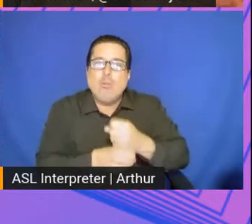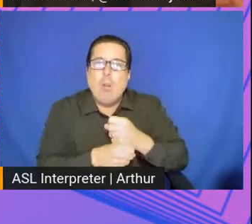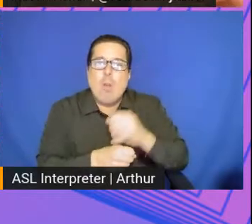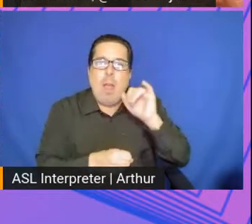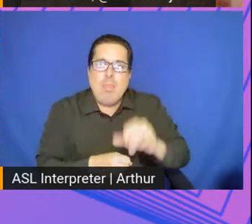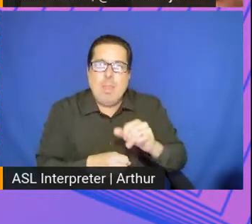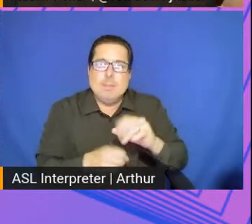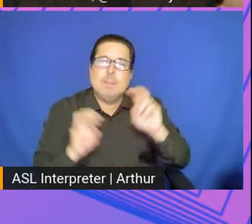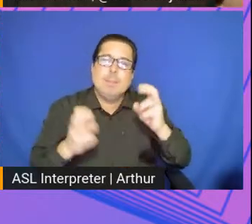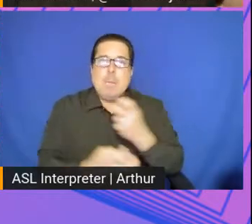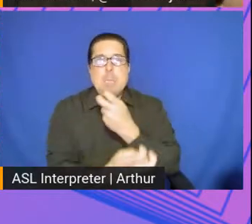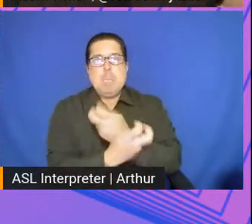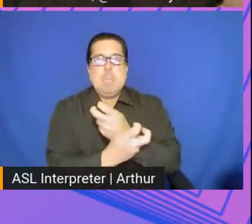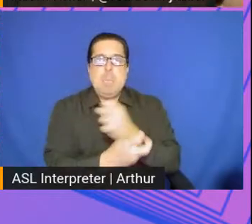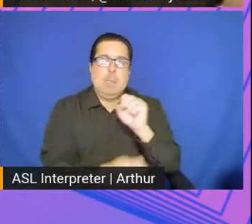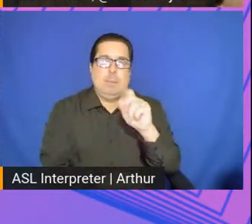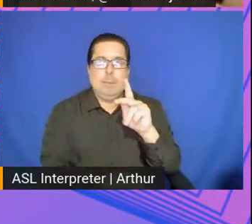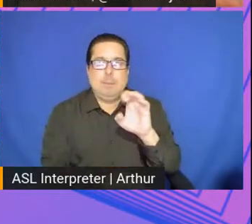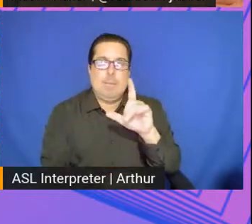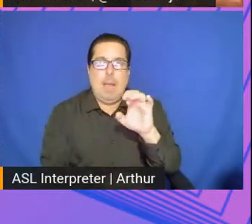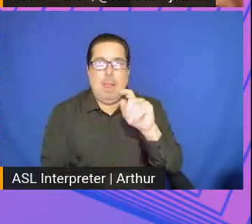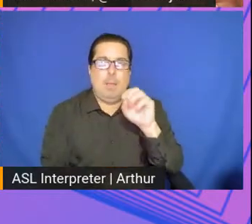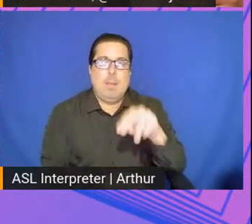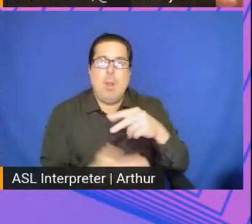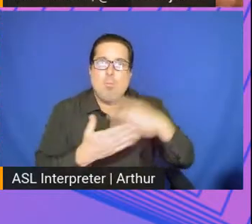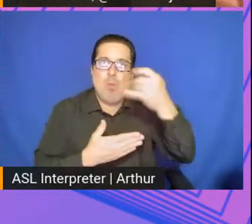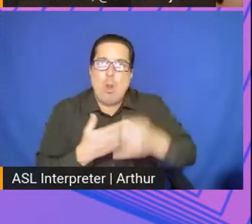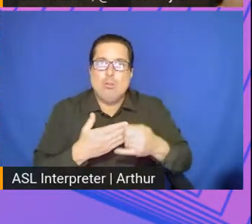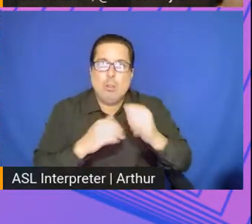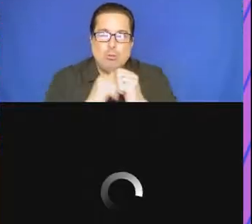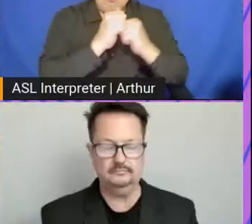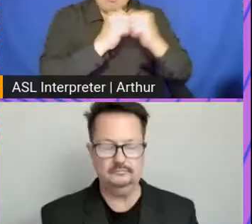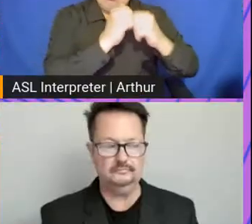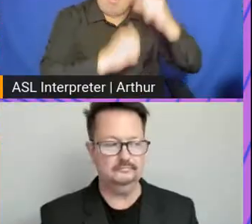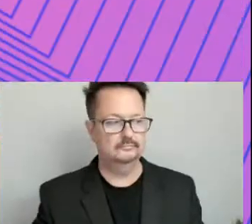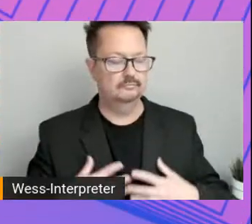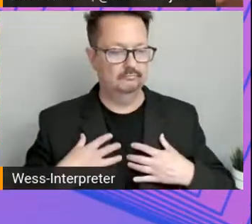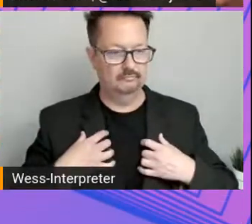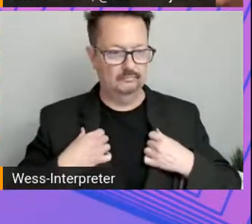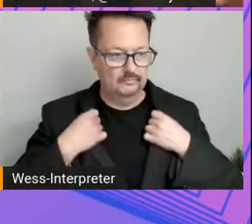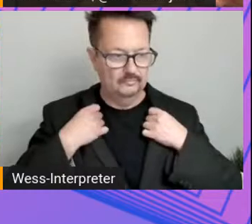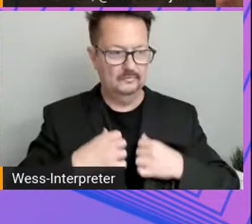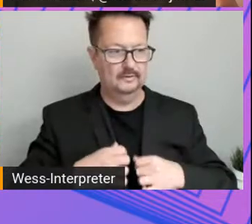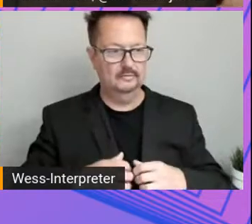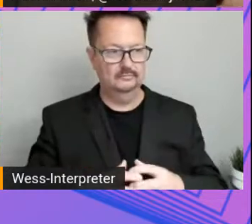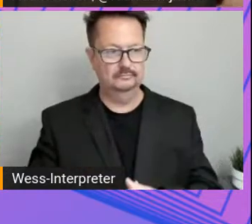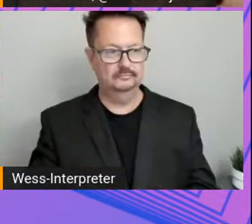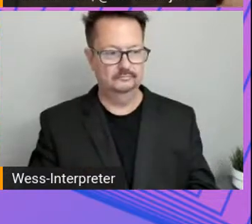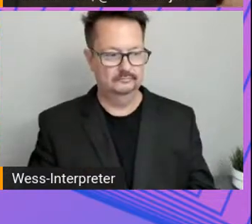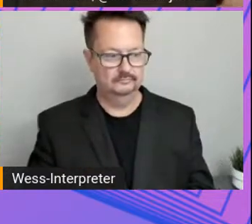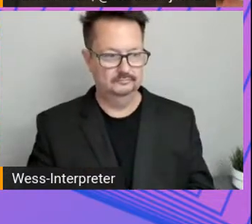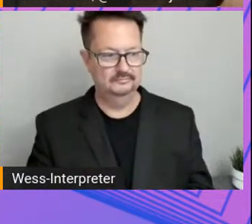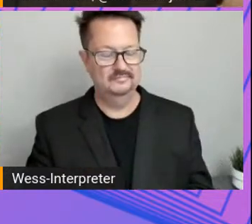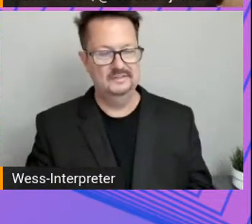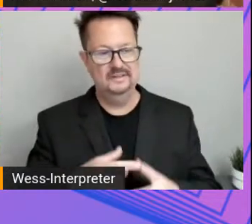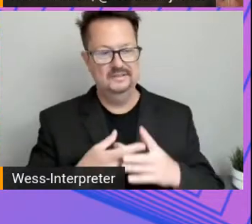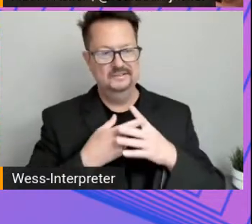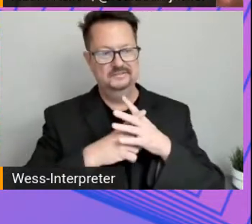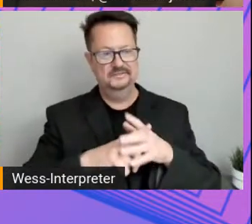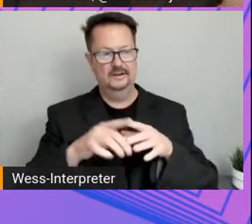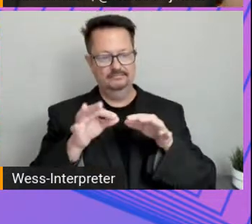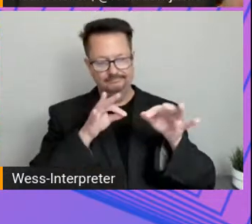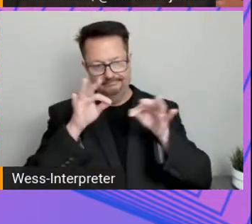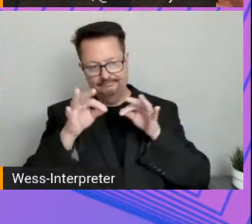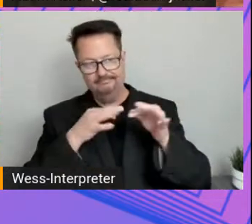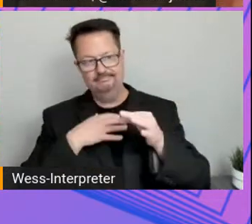skeleton project structure for me. So I can get started right away and start defining my resources